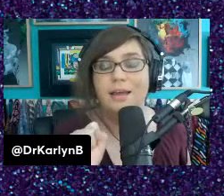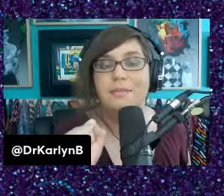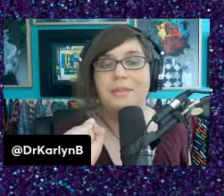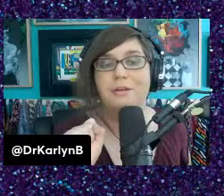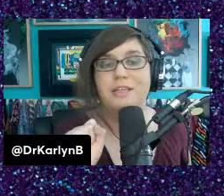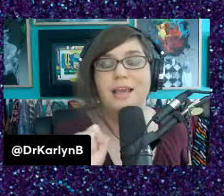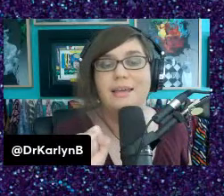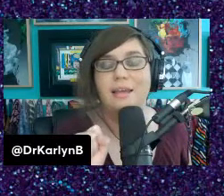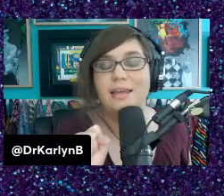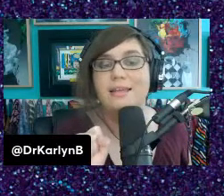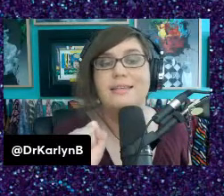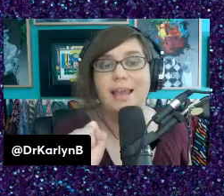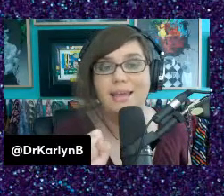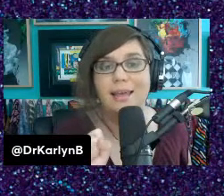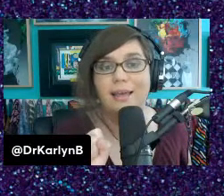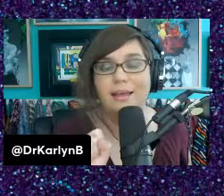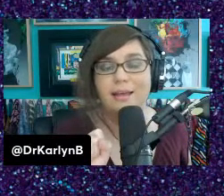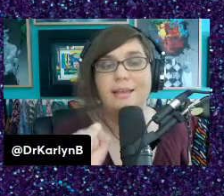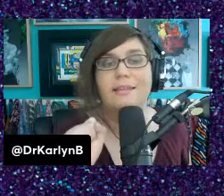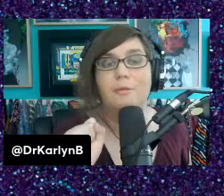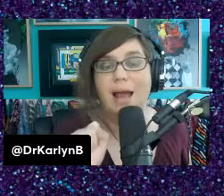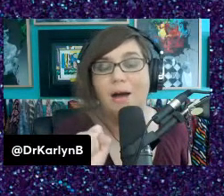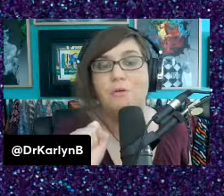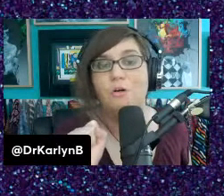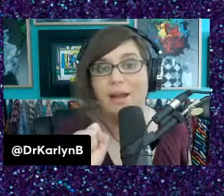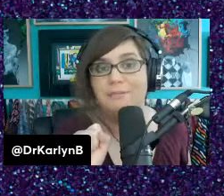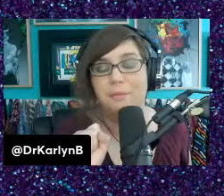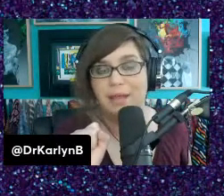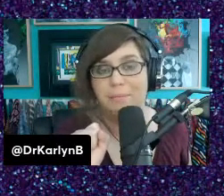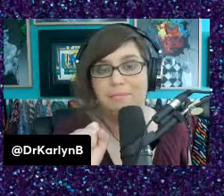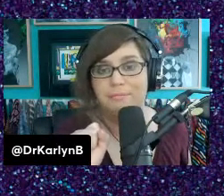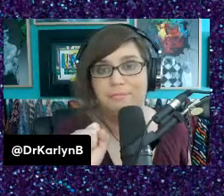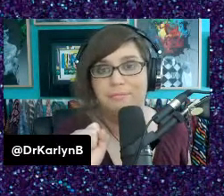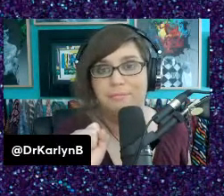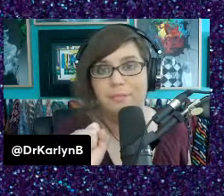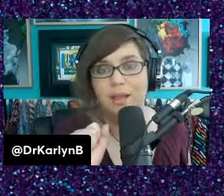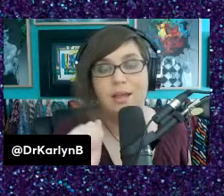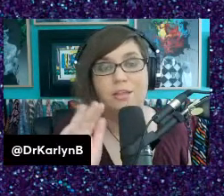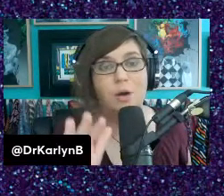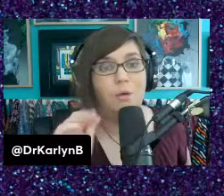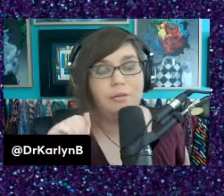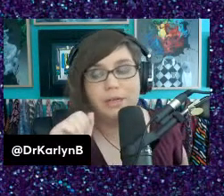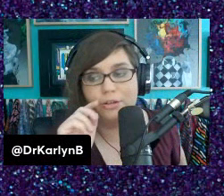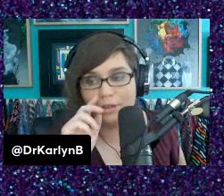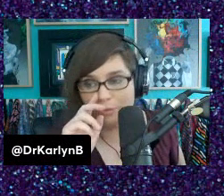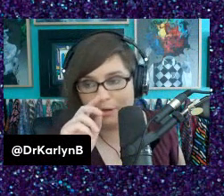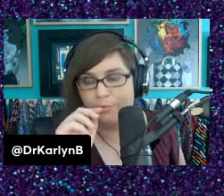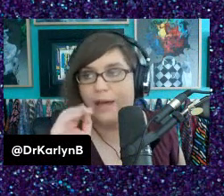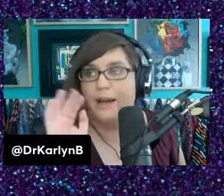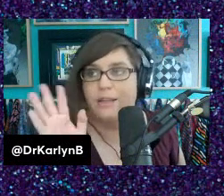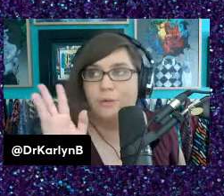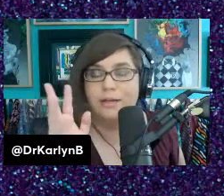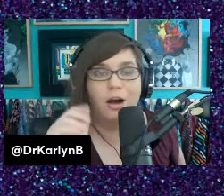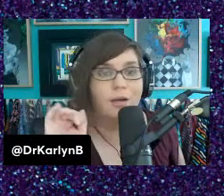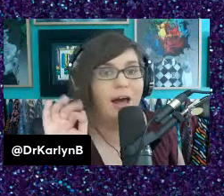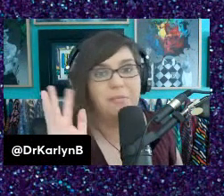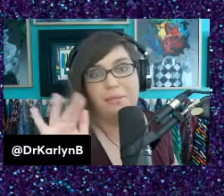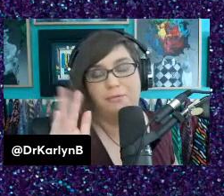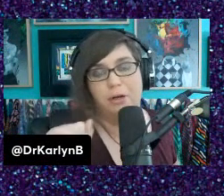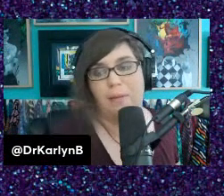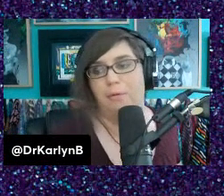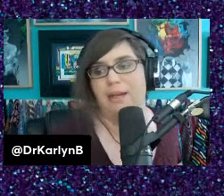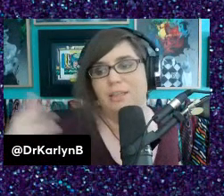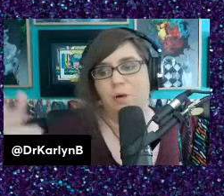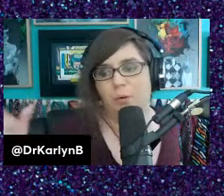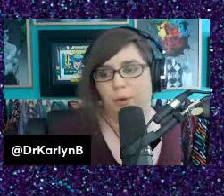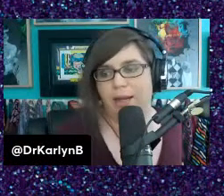because he is taking their power away from them. So I want to read you this Twitter thread, and I just want to talk about it maybe for